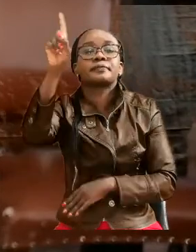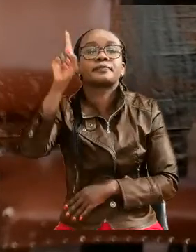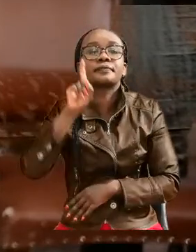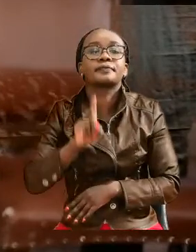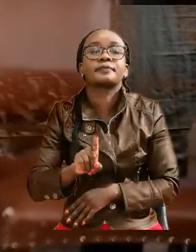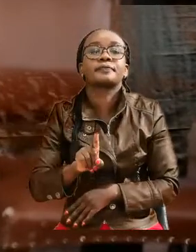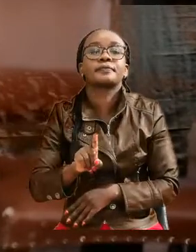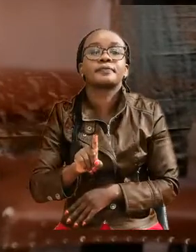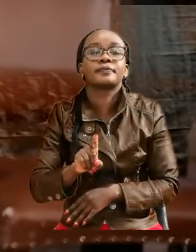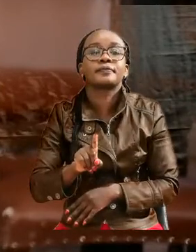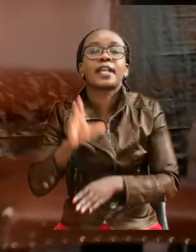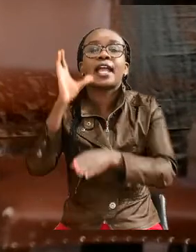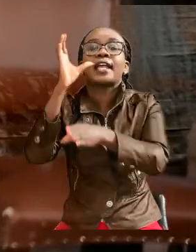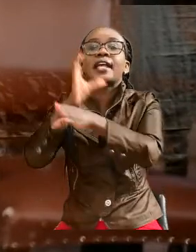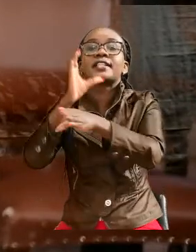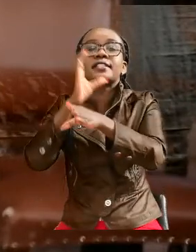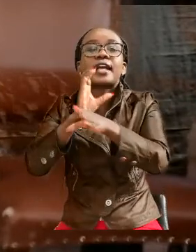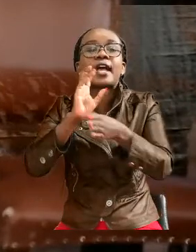What is an altar?